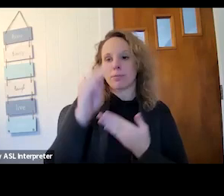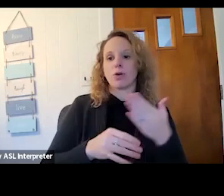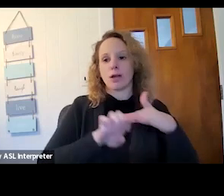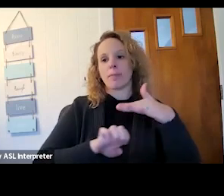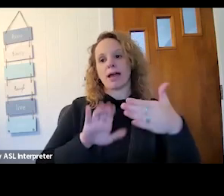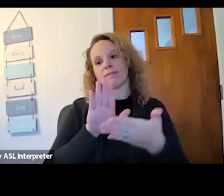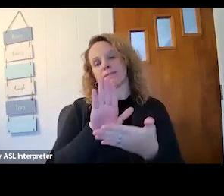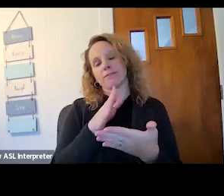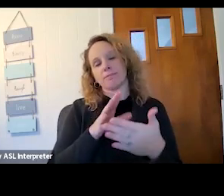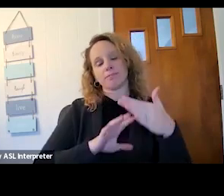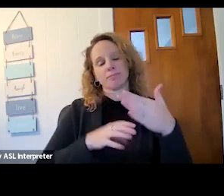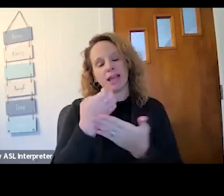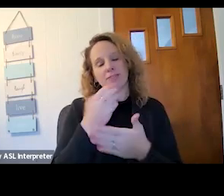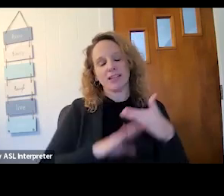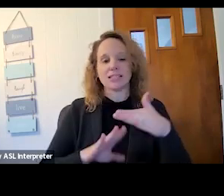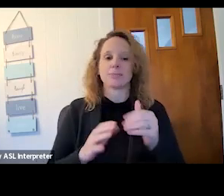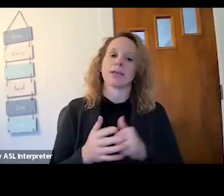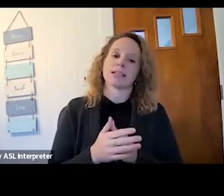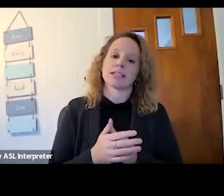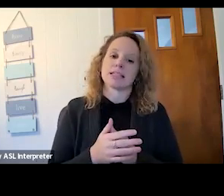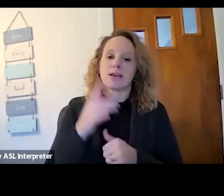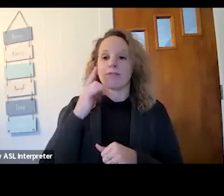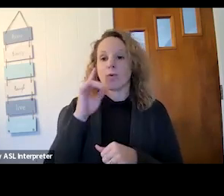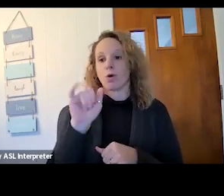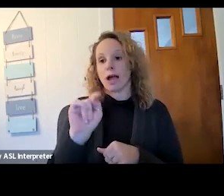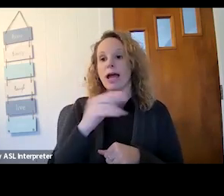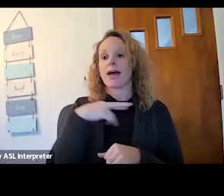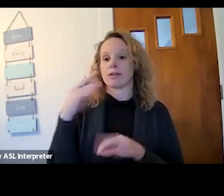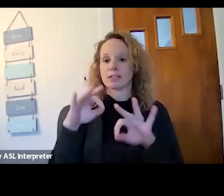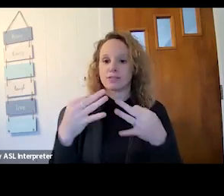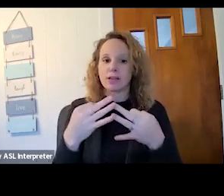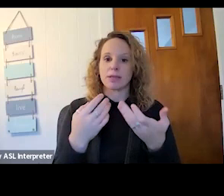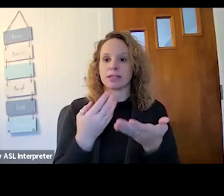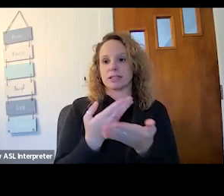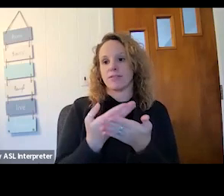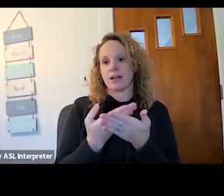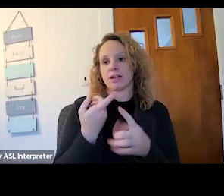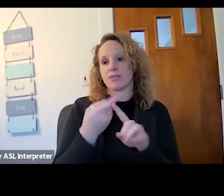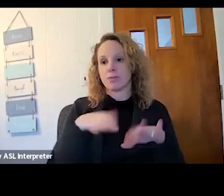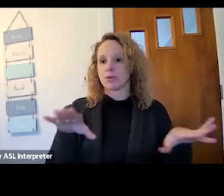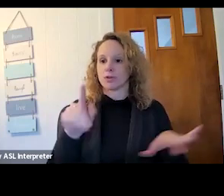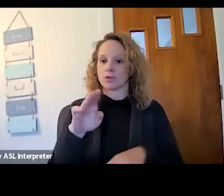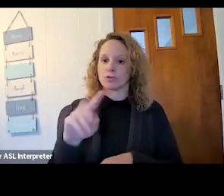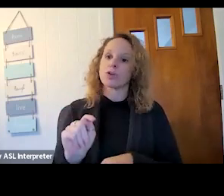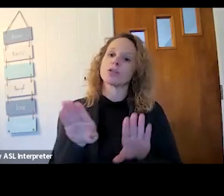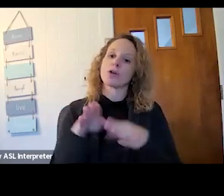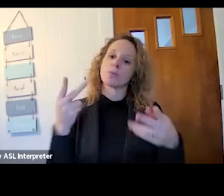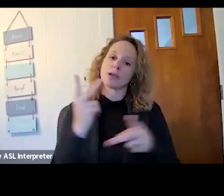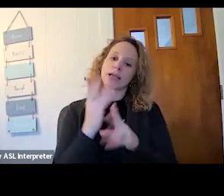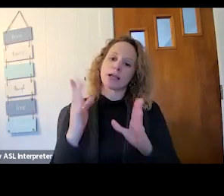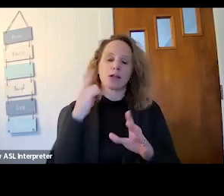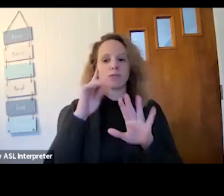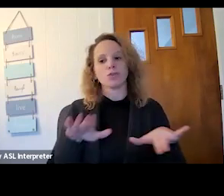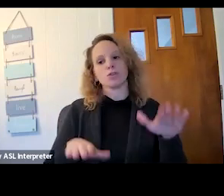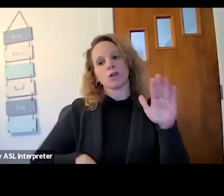and designed to improve parenting skills for at-risk families, and it's funded by the Children's Trust. It's open to caregivers of children